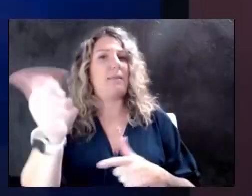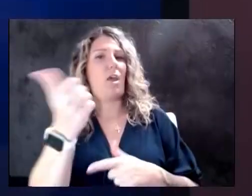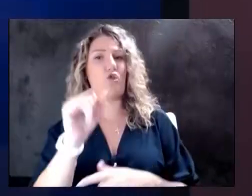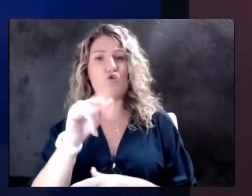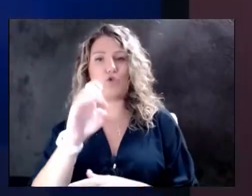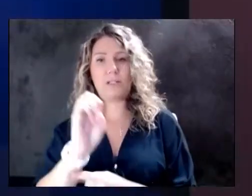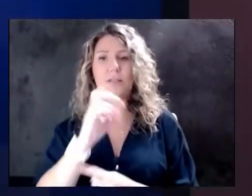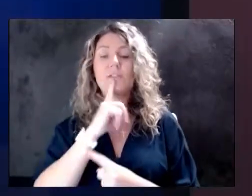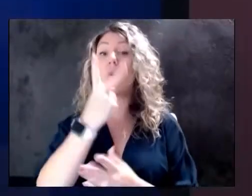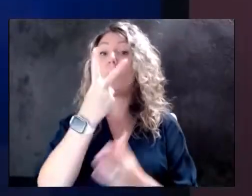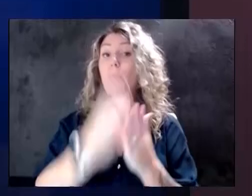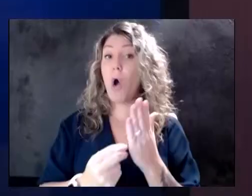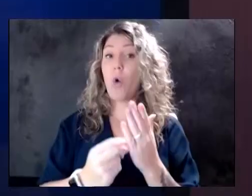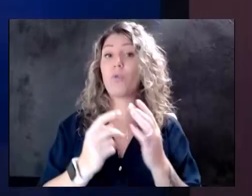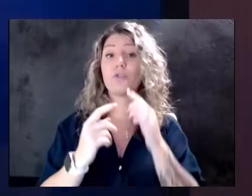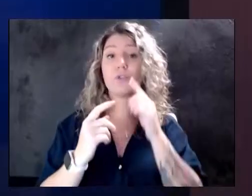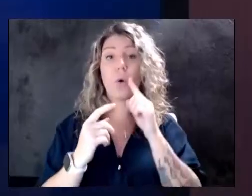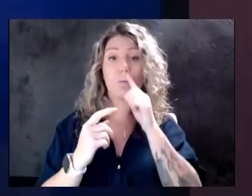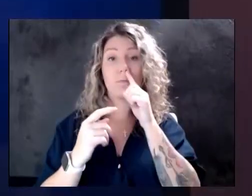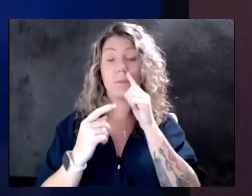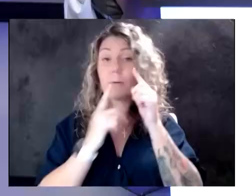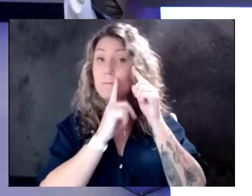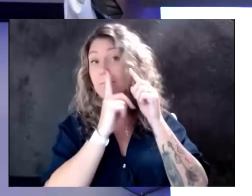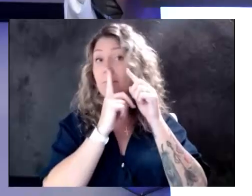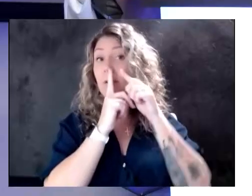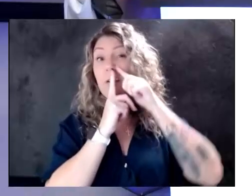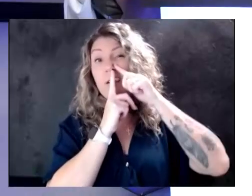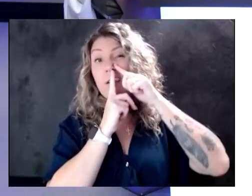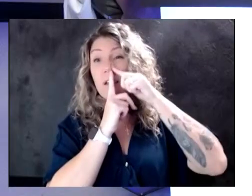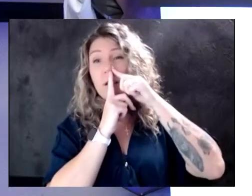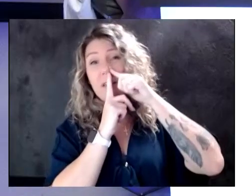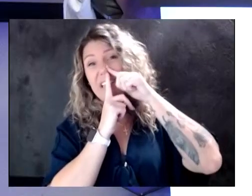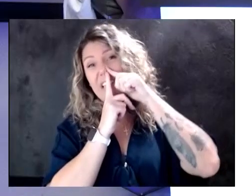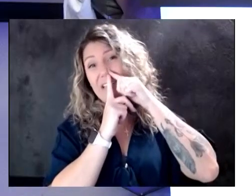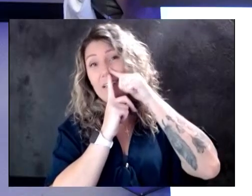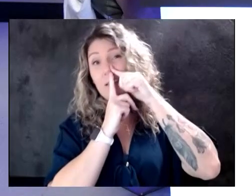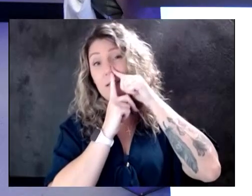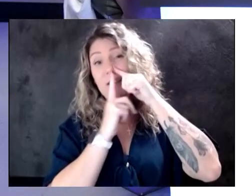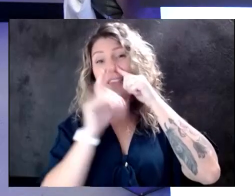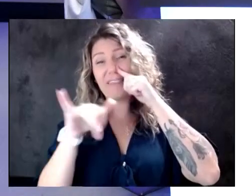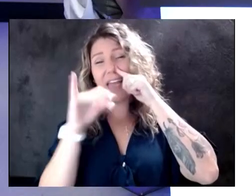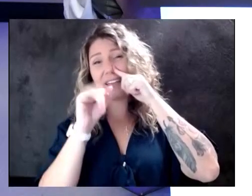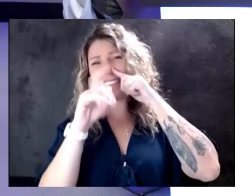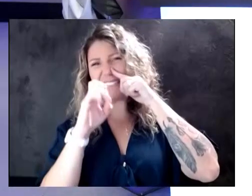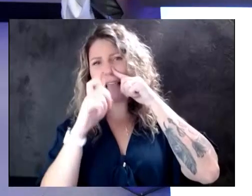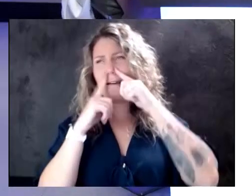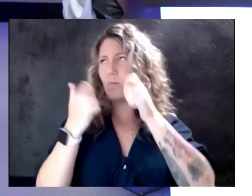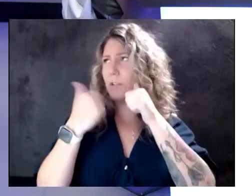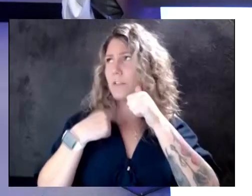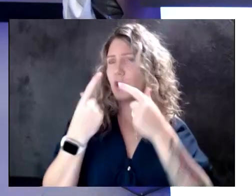Okay, no. So we're going to do both sides. Wait, what should I just do? I got to do this side now. Okay. All right. So